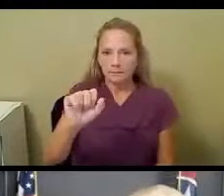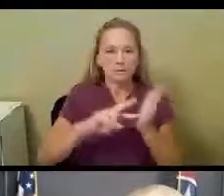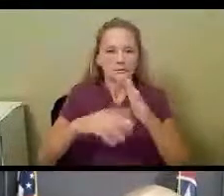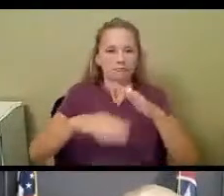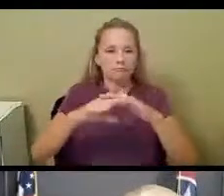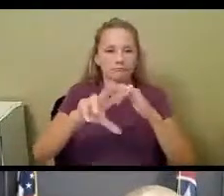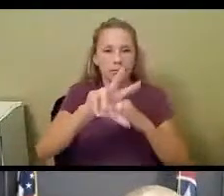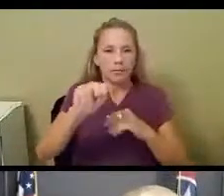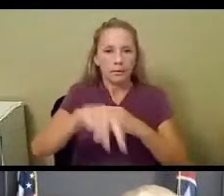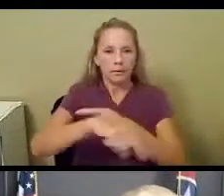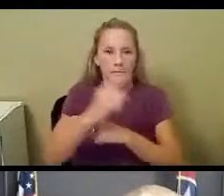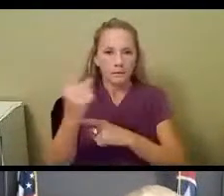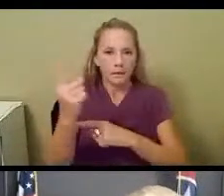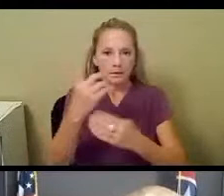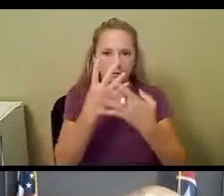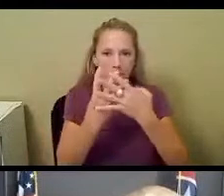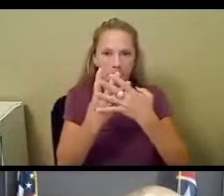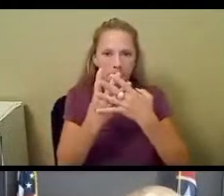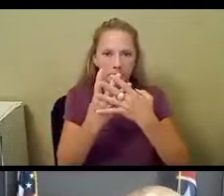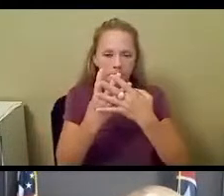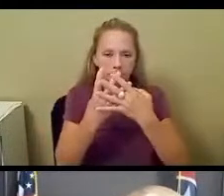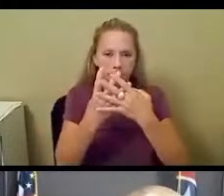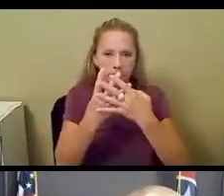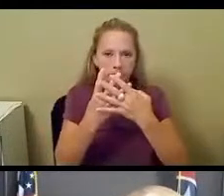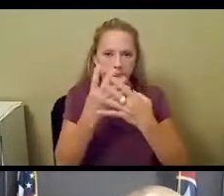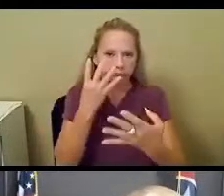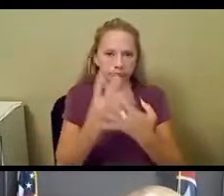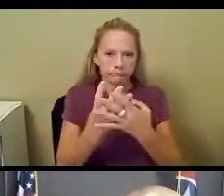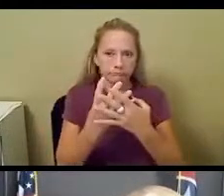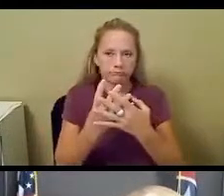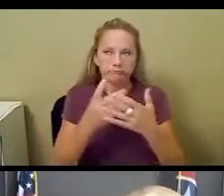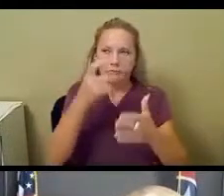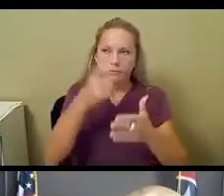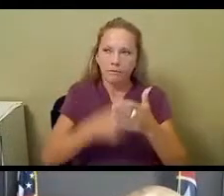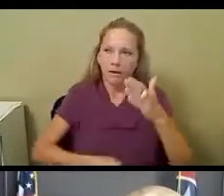of $50, and